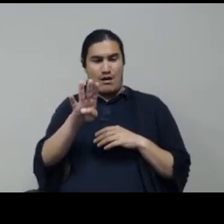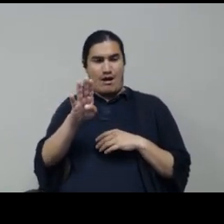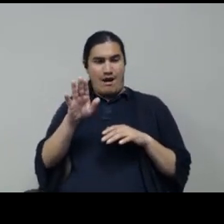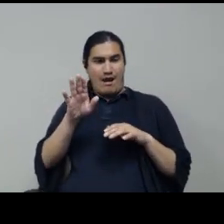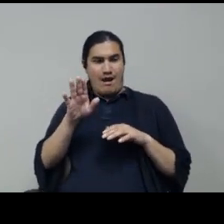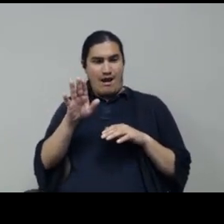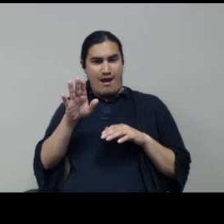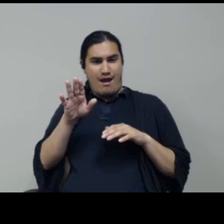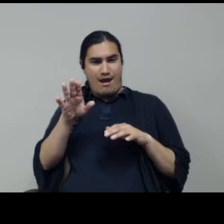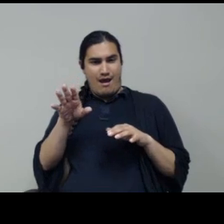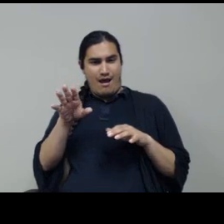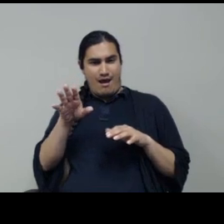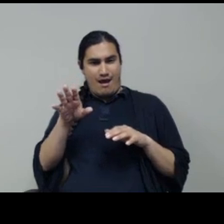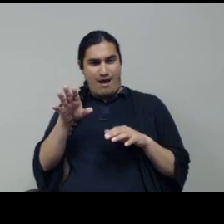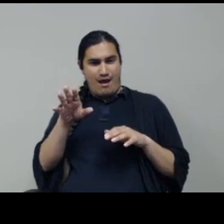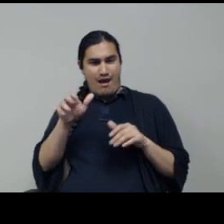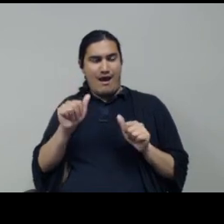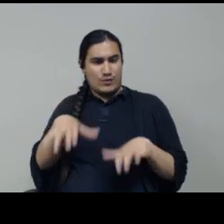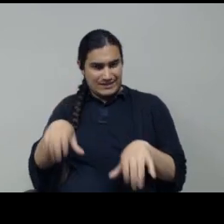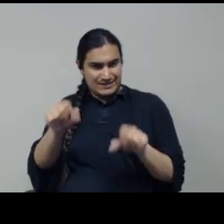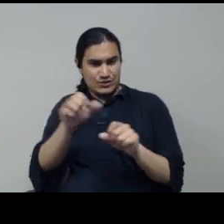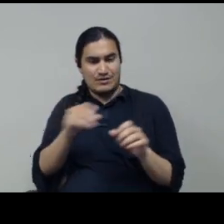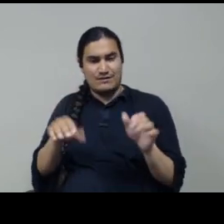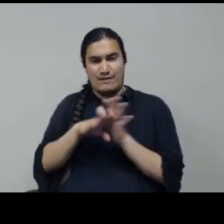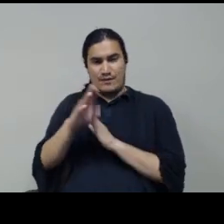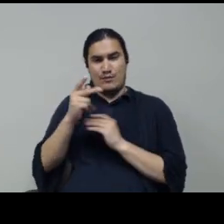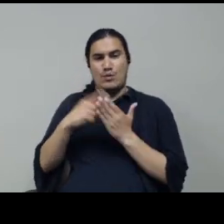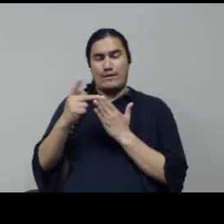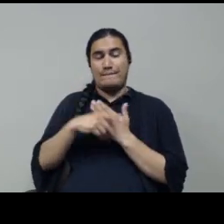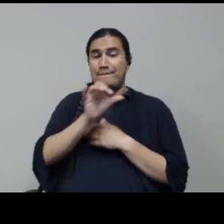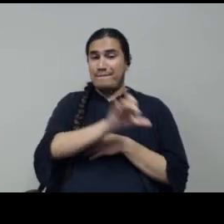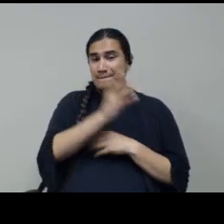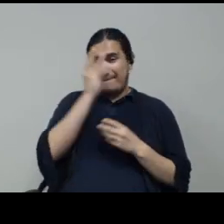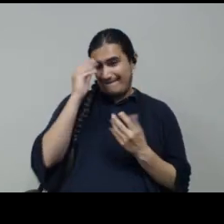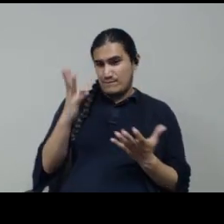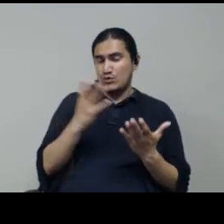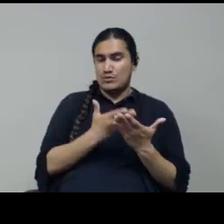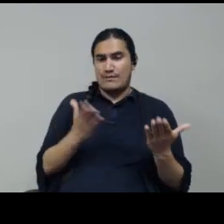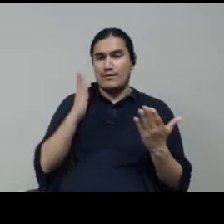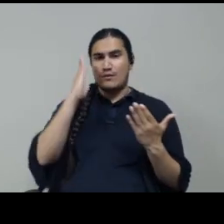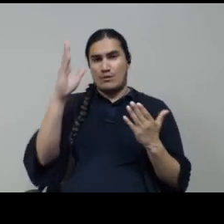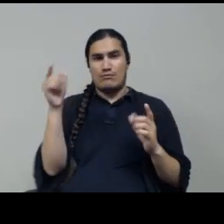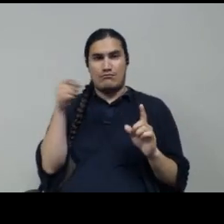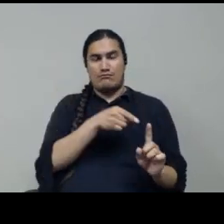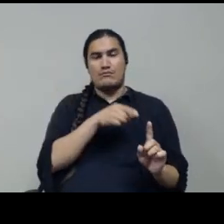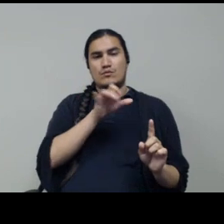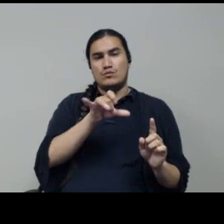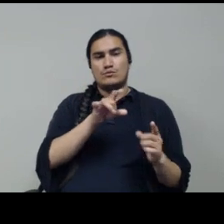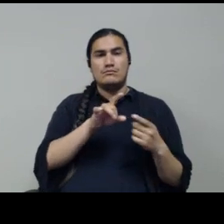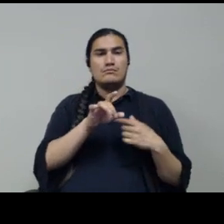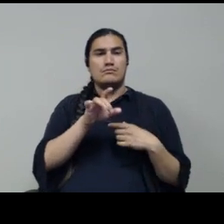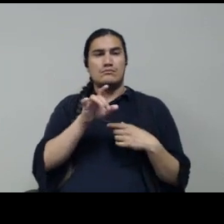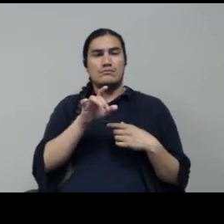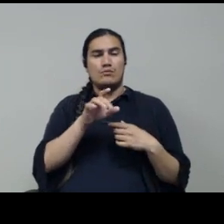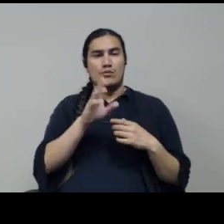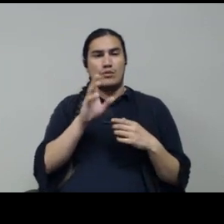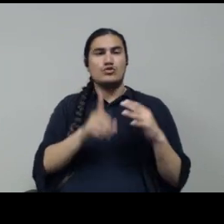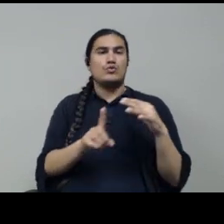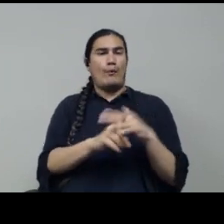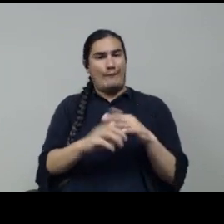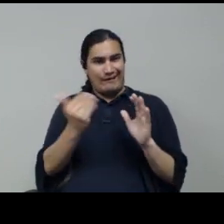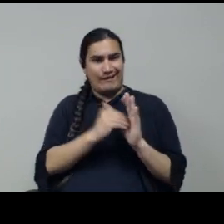and Development Program. Commissioners, this is an informational item and will return at the Commission's June 2022